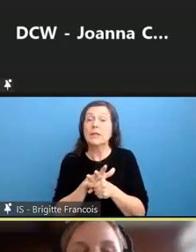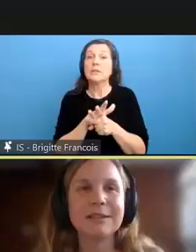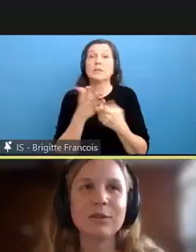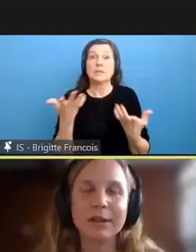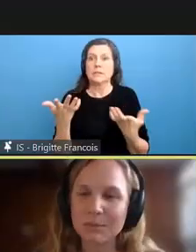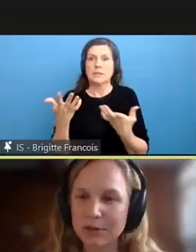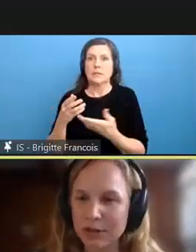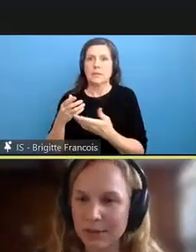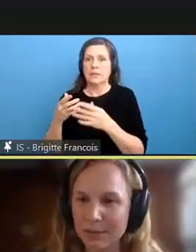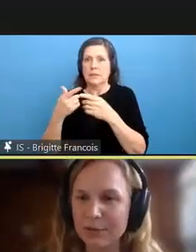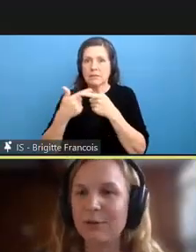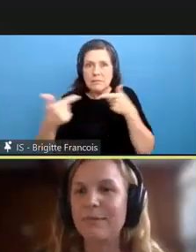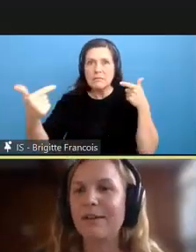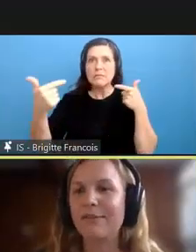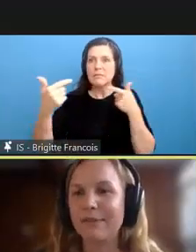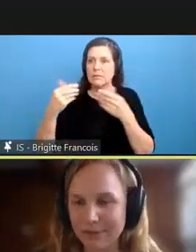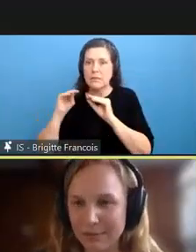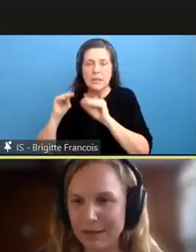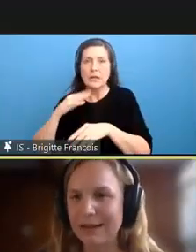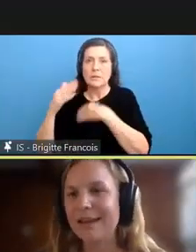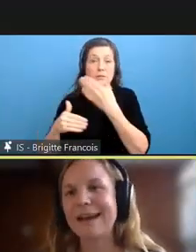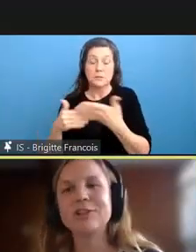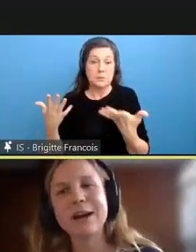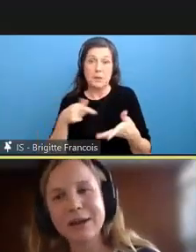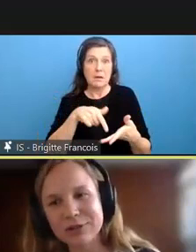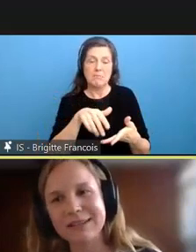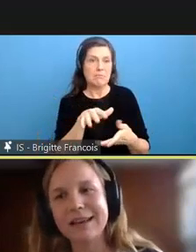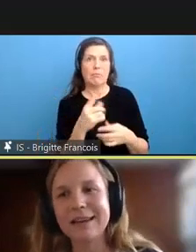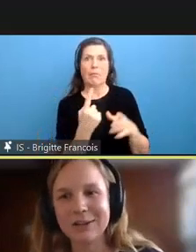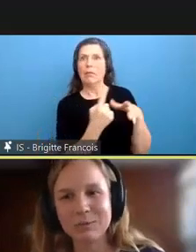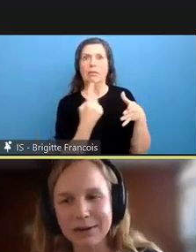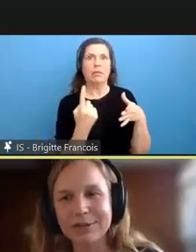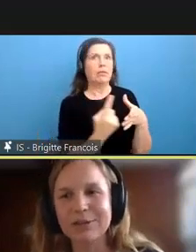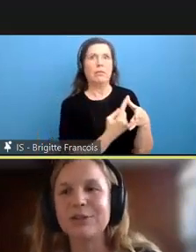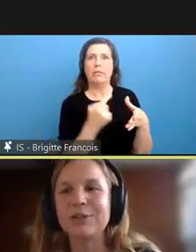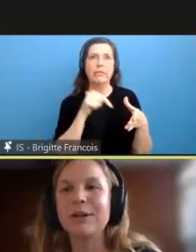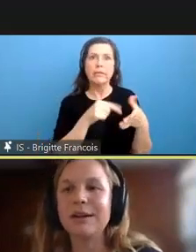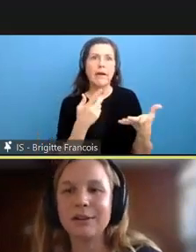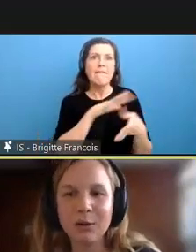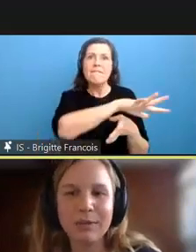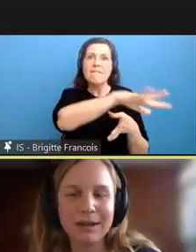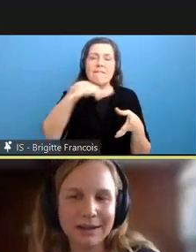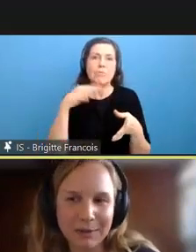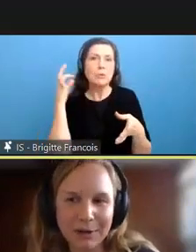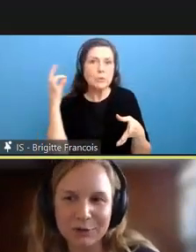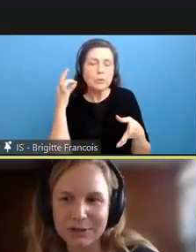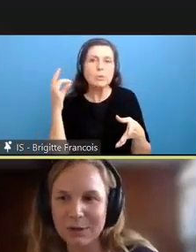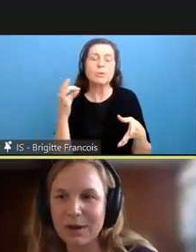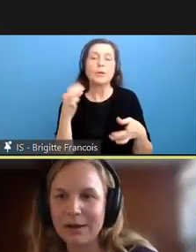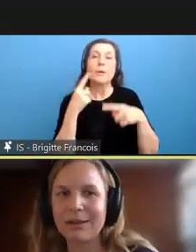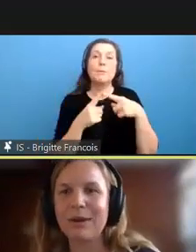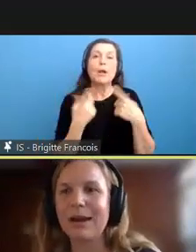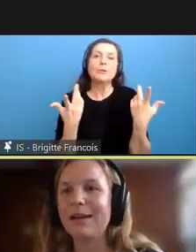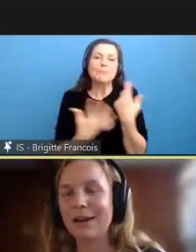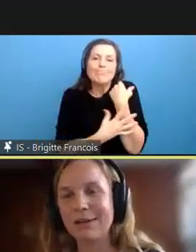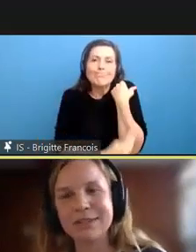but there's not as much input from his family, and just how interesting that is in comparison to the lower middle income countries that we